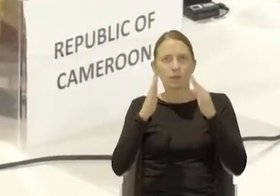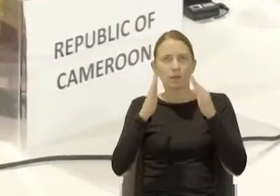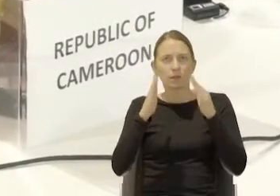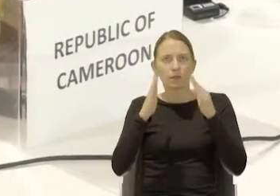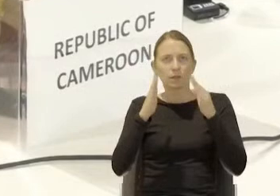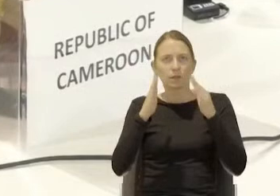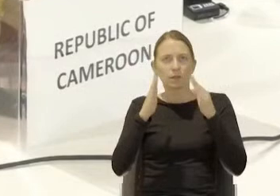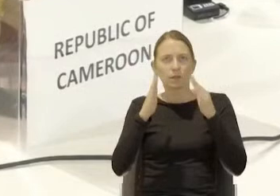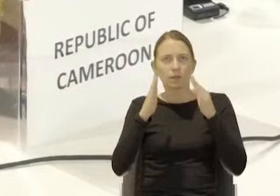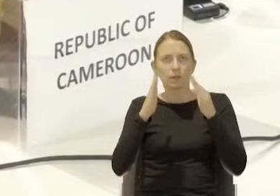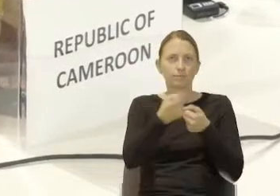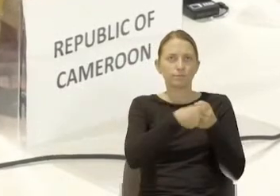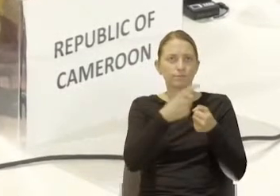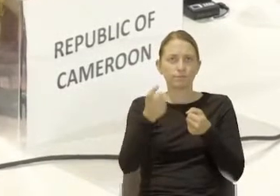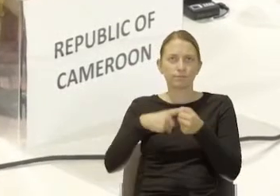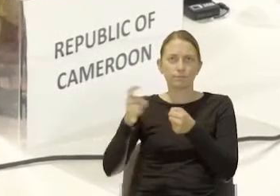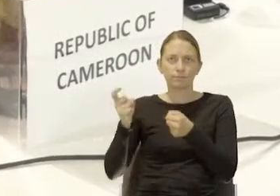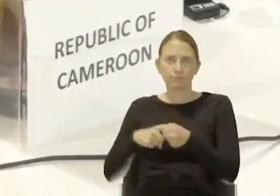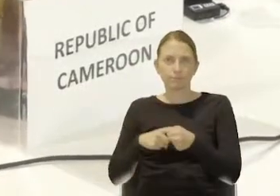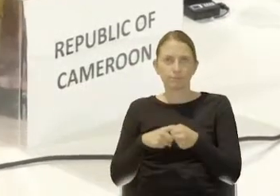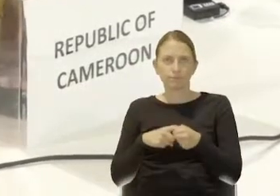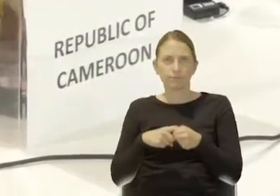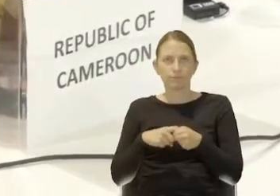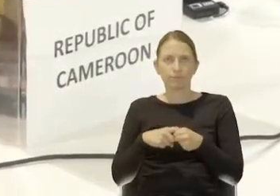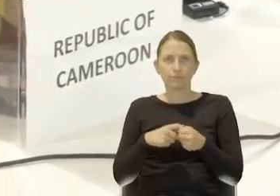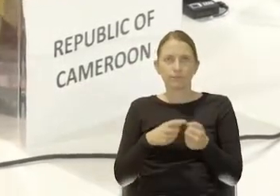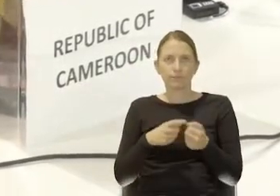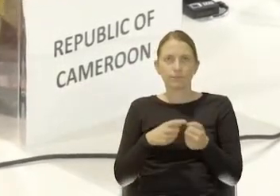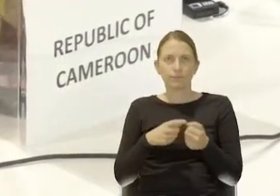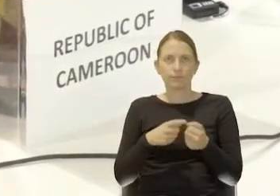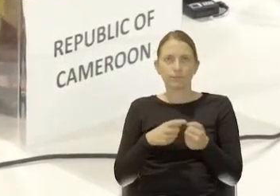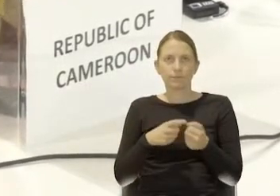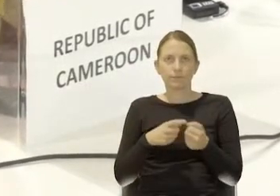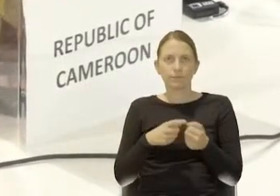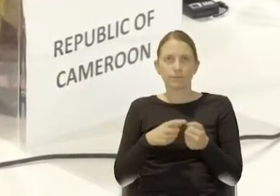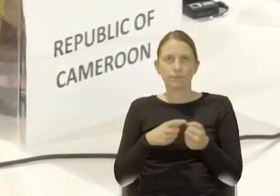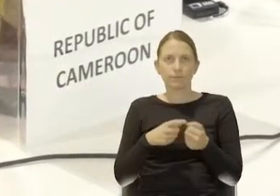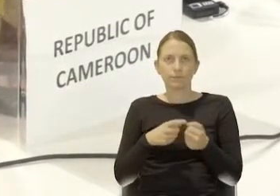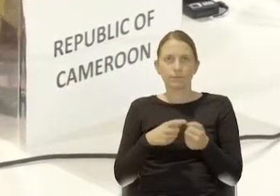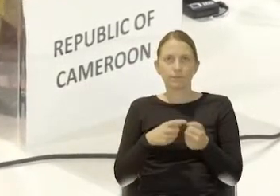in the process. That's the 4P strategy. That's how we call it.